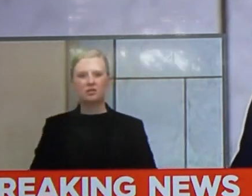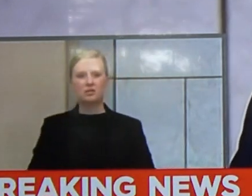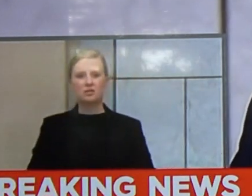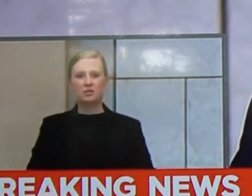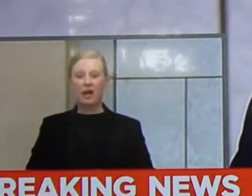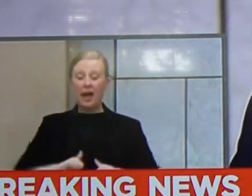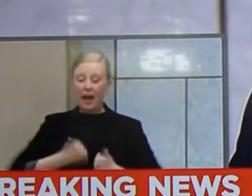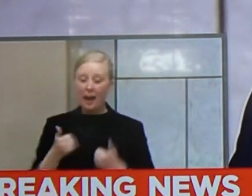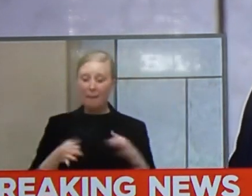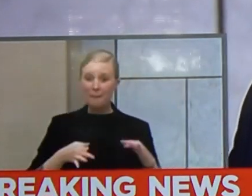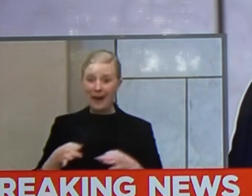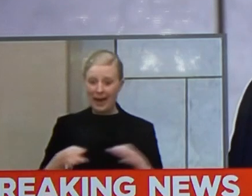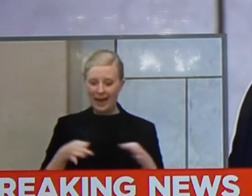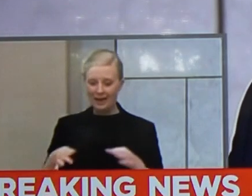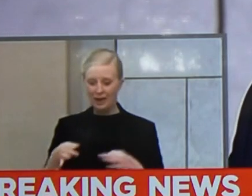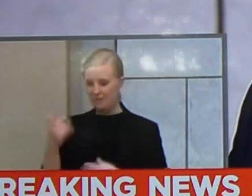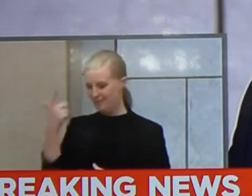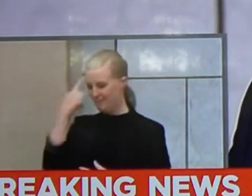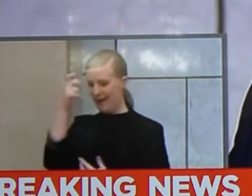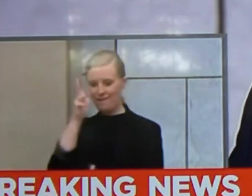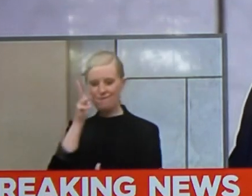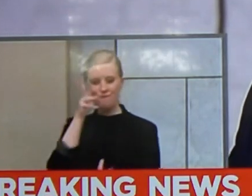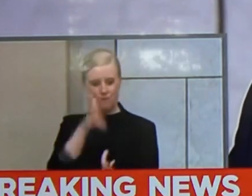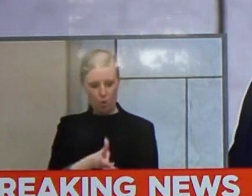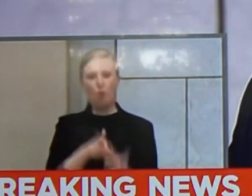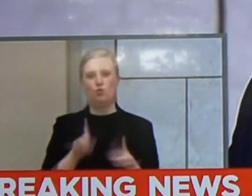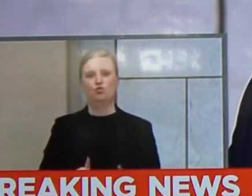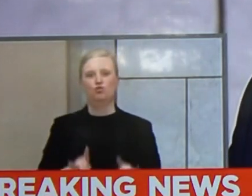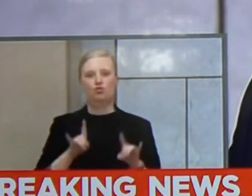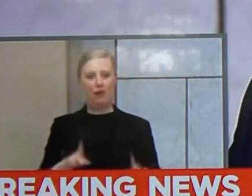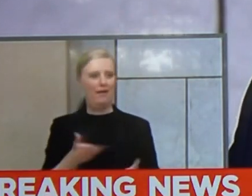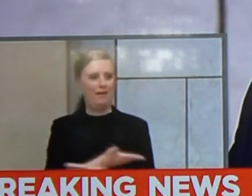scheme was designed for Australia. It is Australian-made for Australian